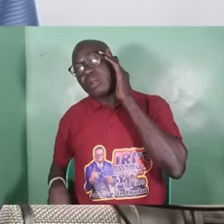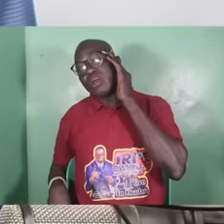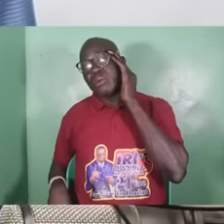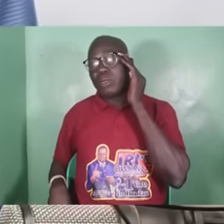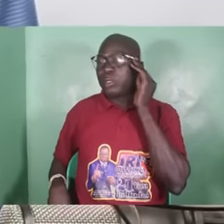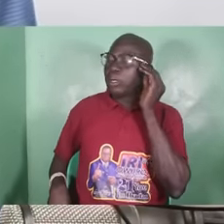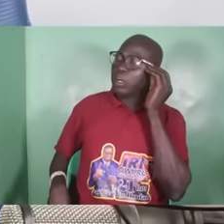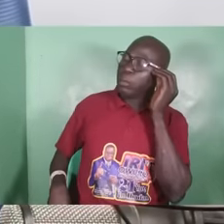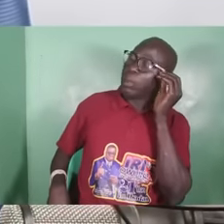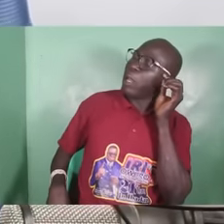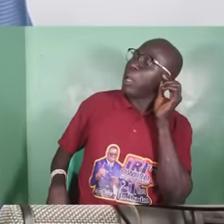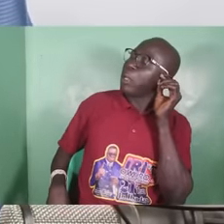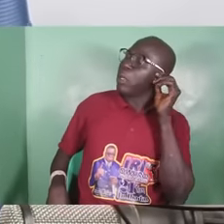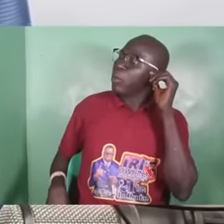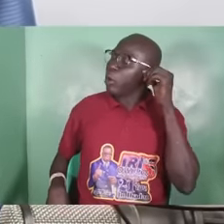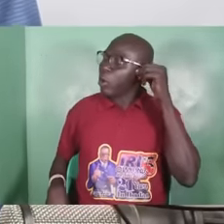Lord.